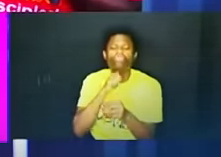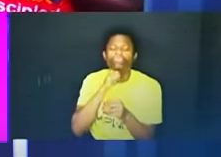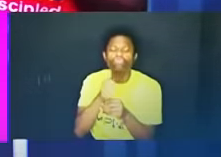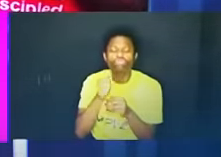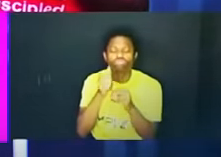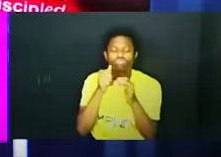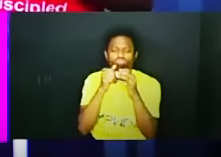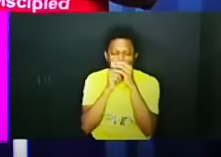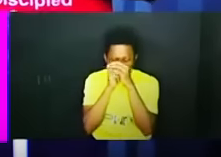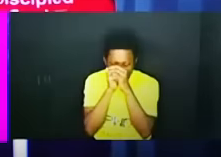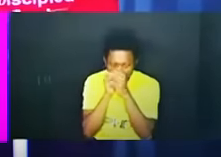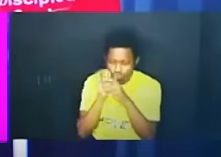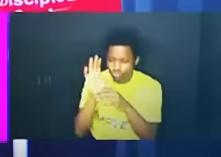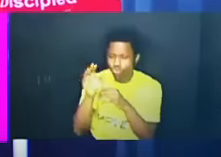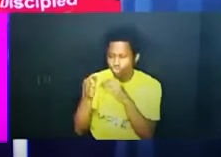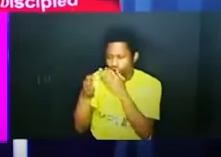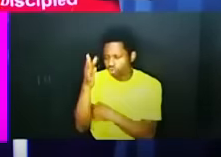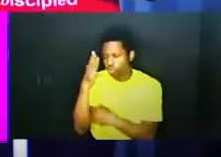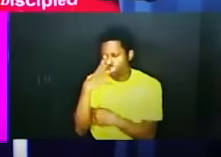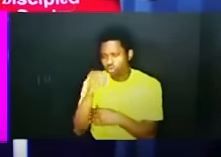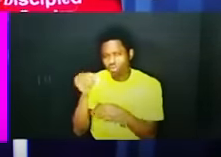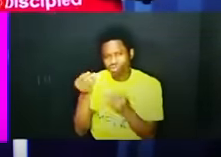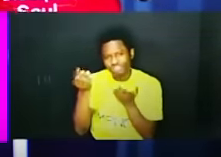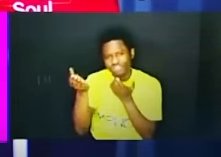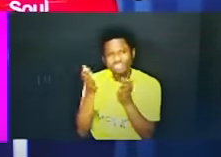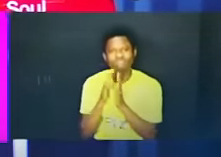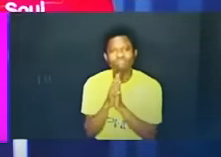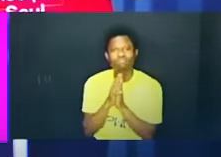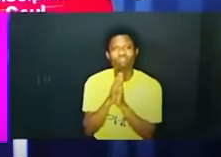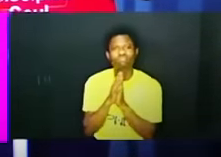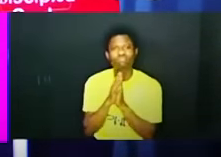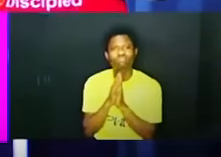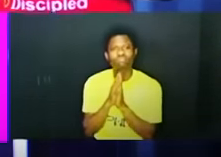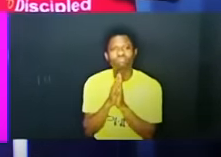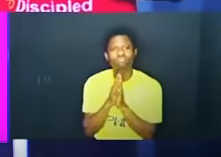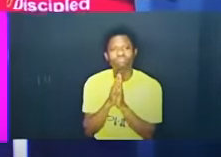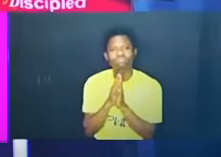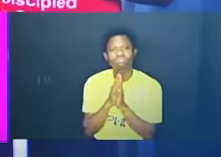They never serve, they